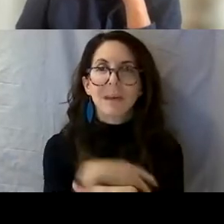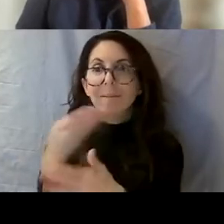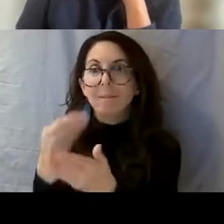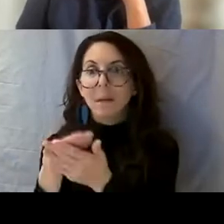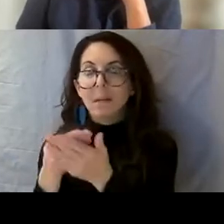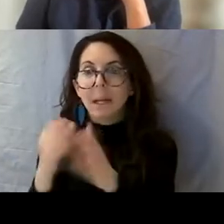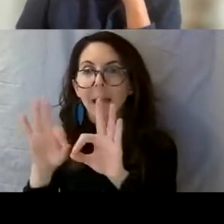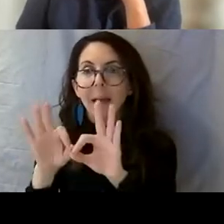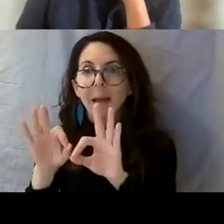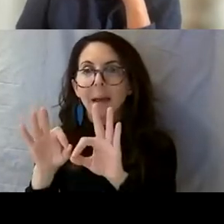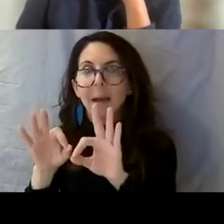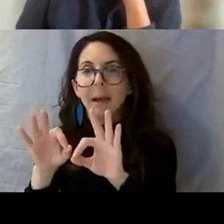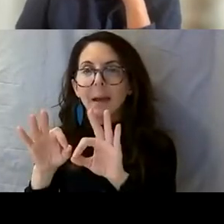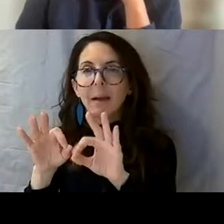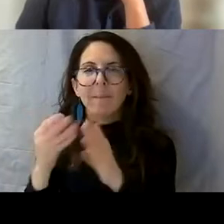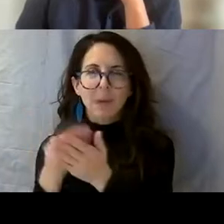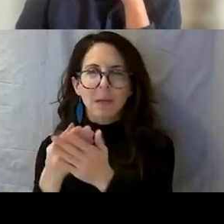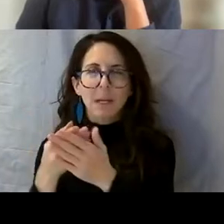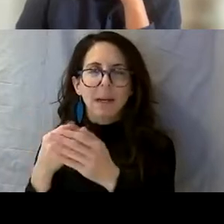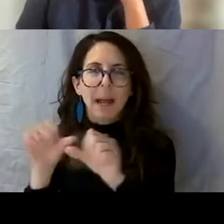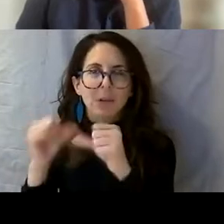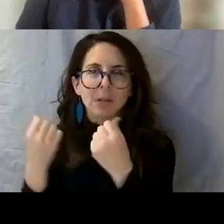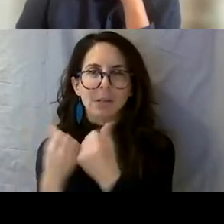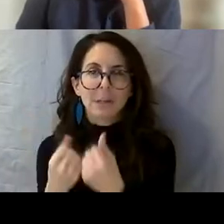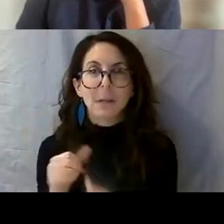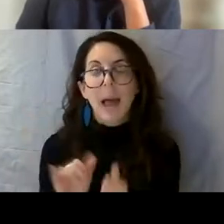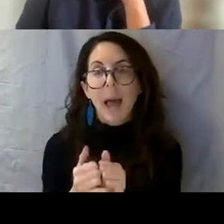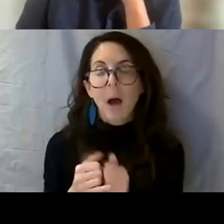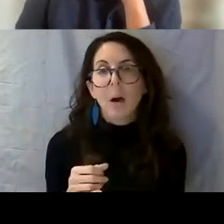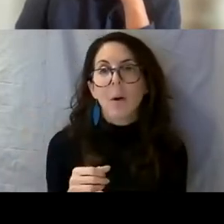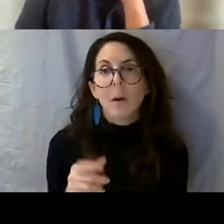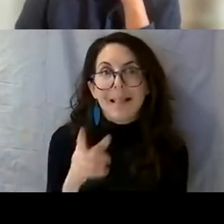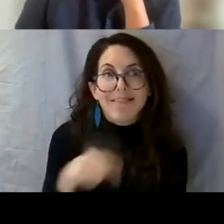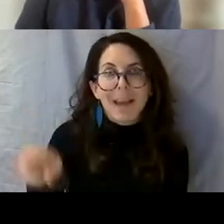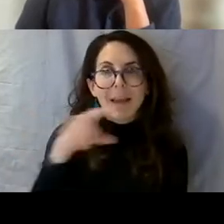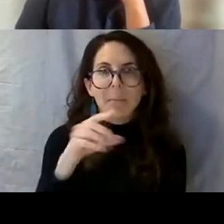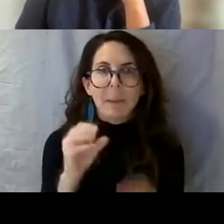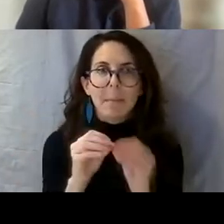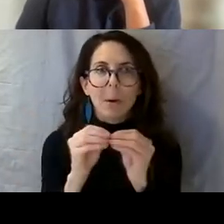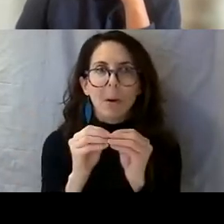terms of their own ability to be open, to